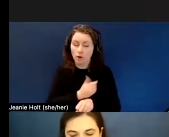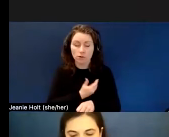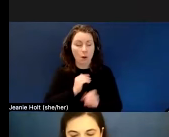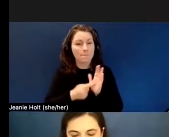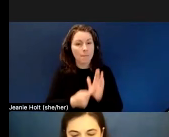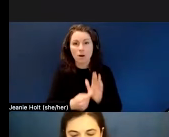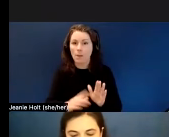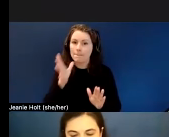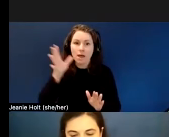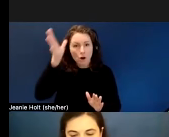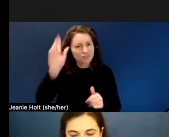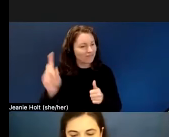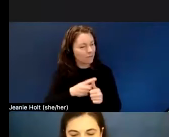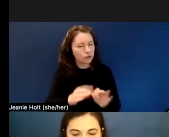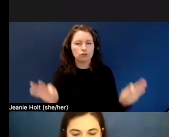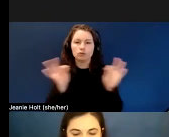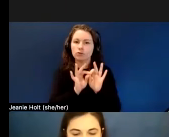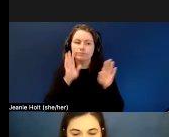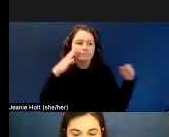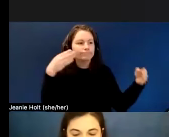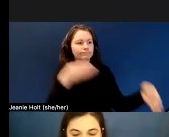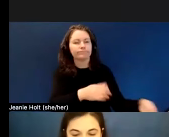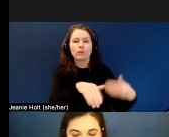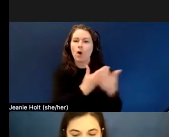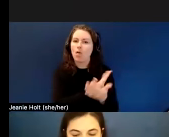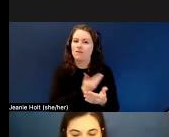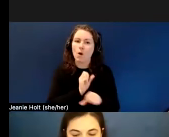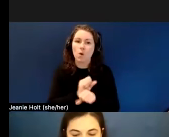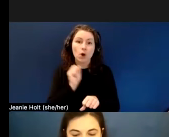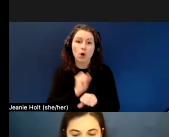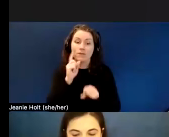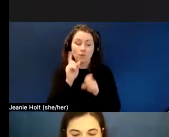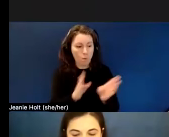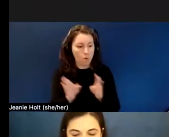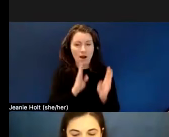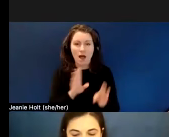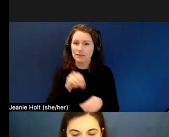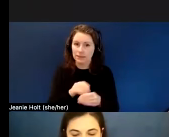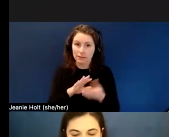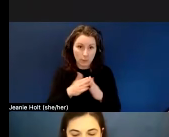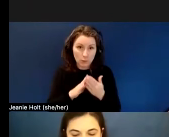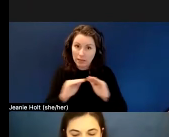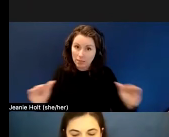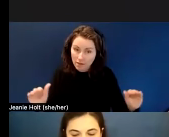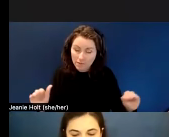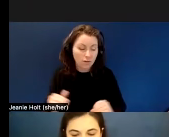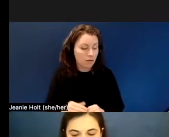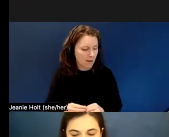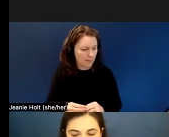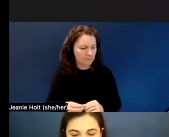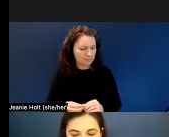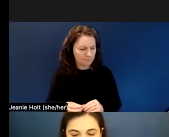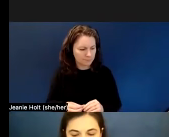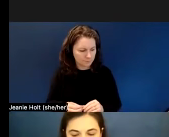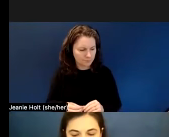parents first, we did all of the work that we do to organize at that community level.